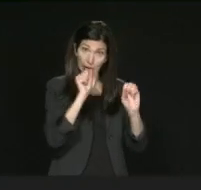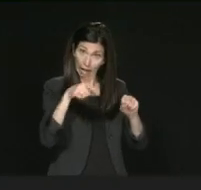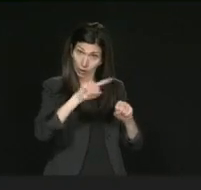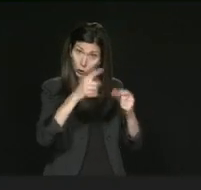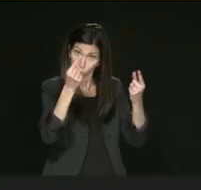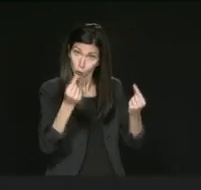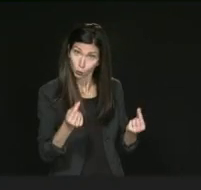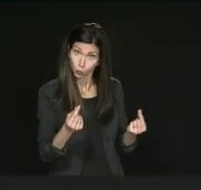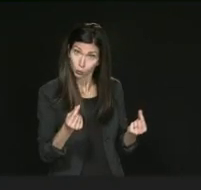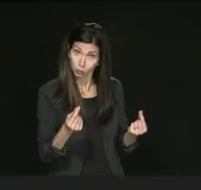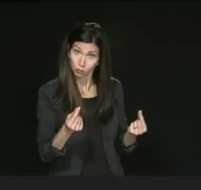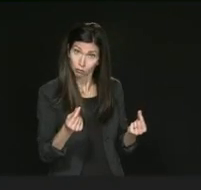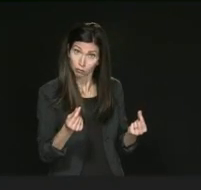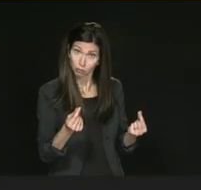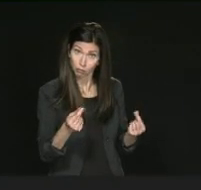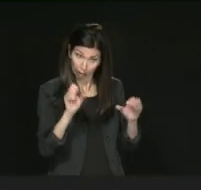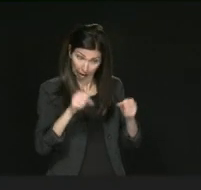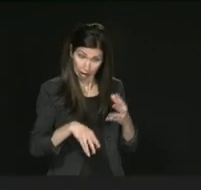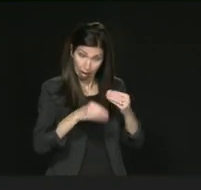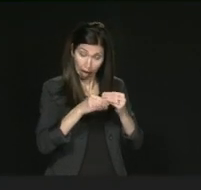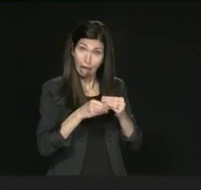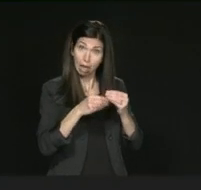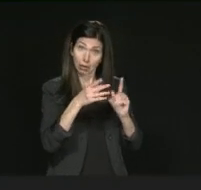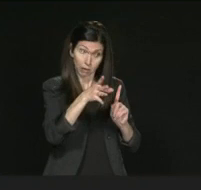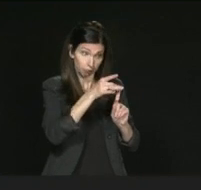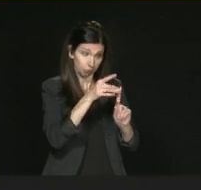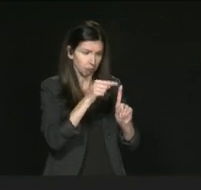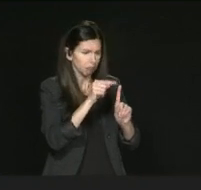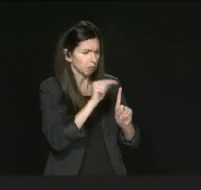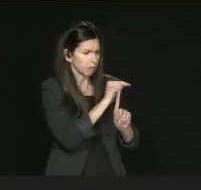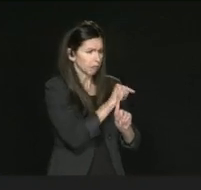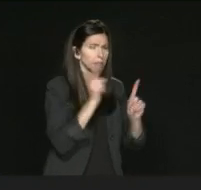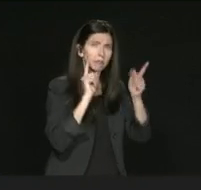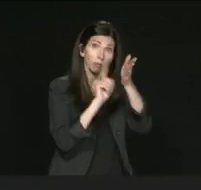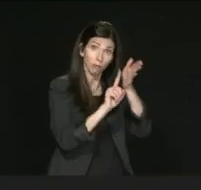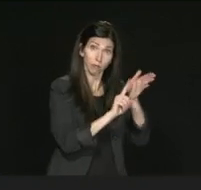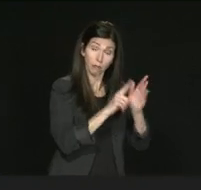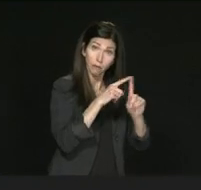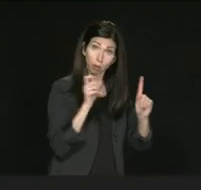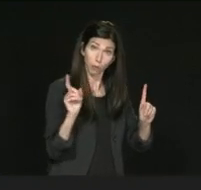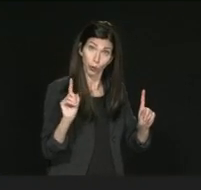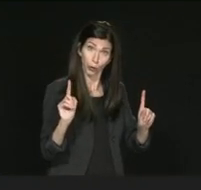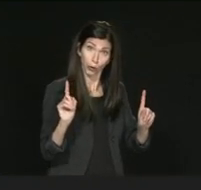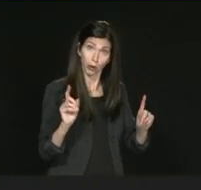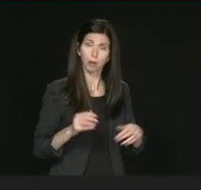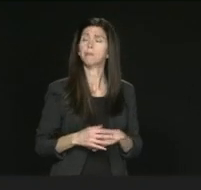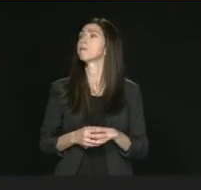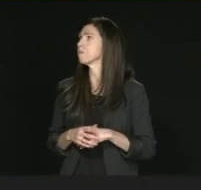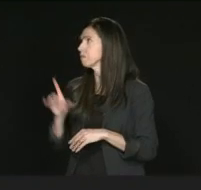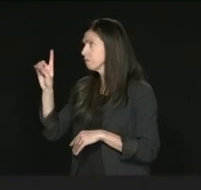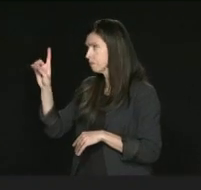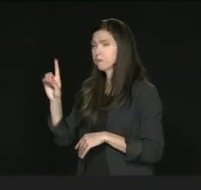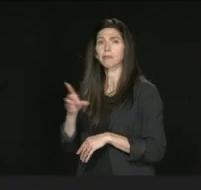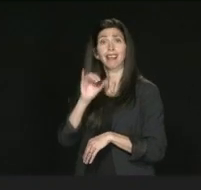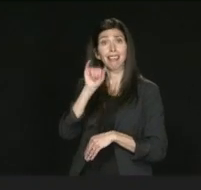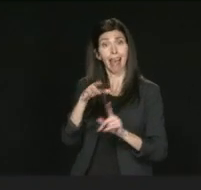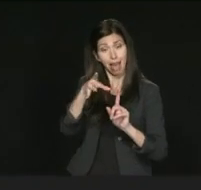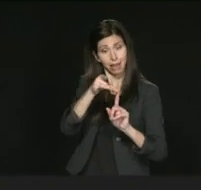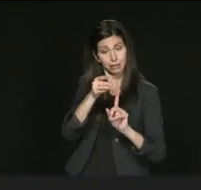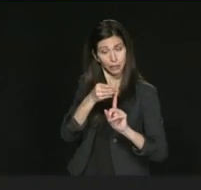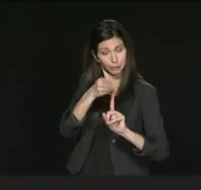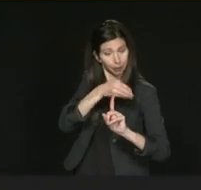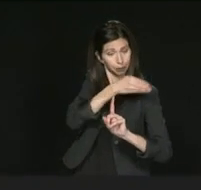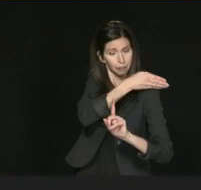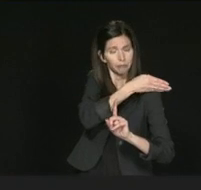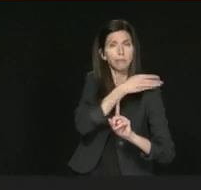So I think that would, well, contact tracing, first of all, is absolutely critical piece of